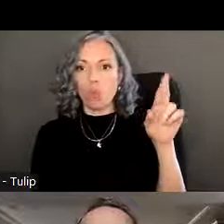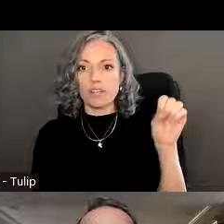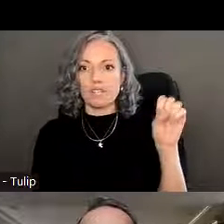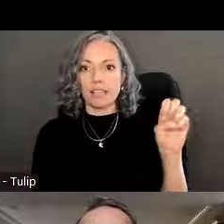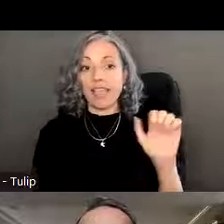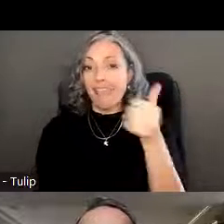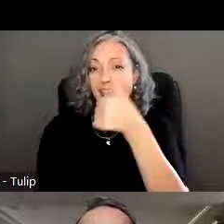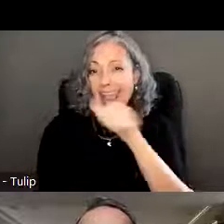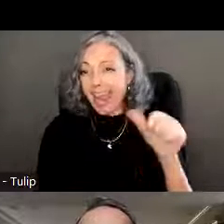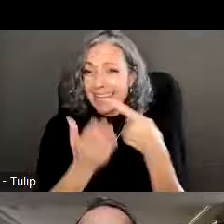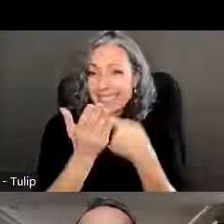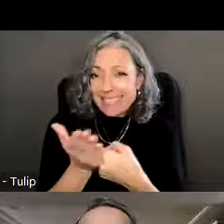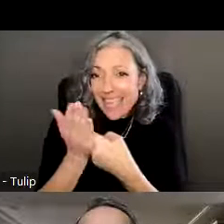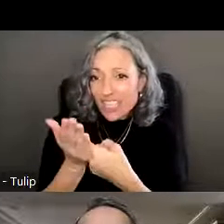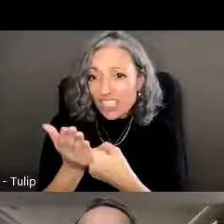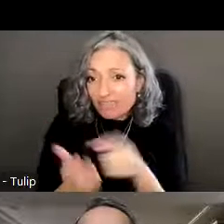discussion?